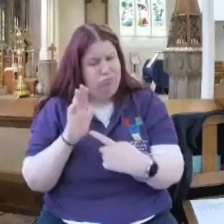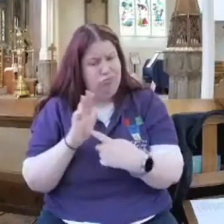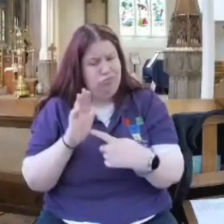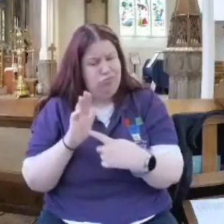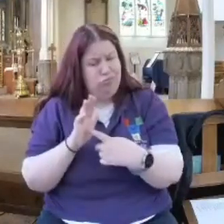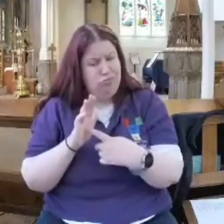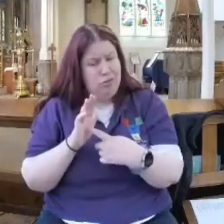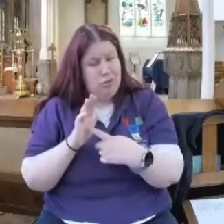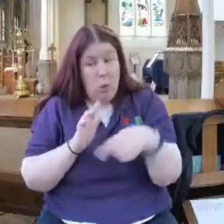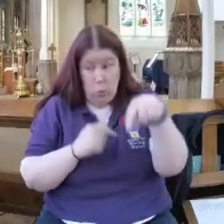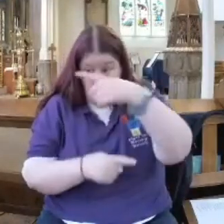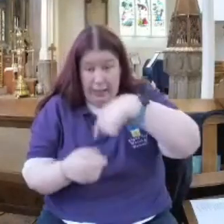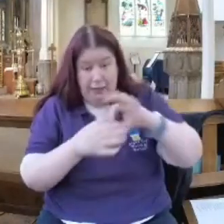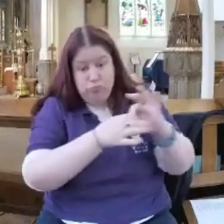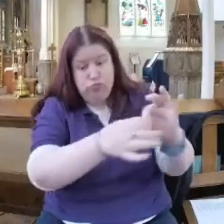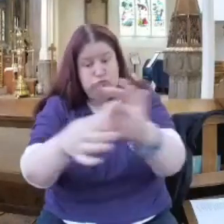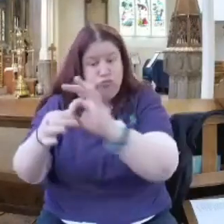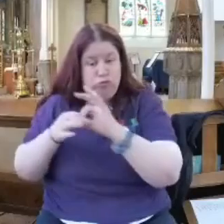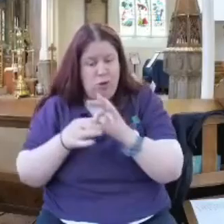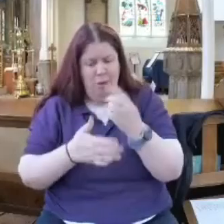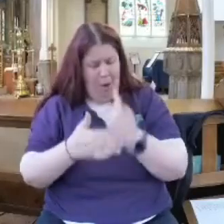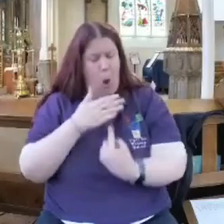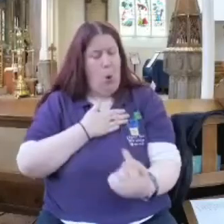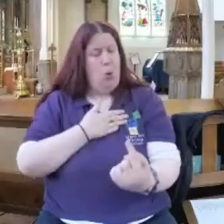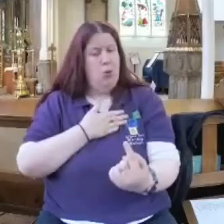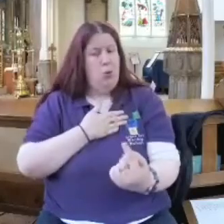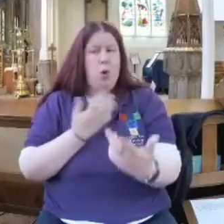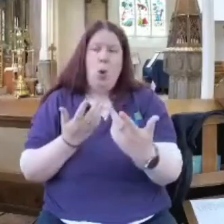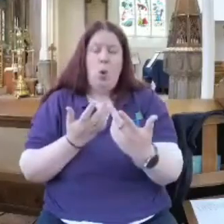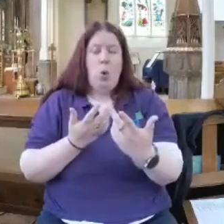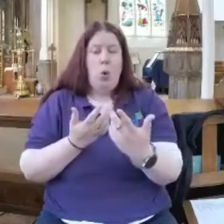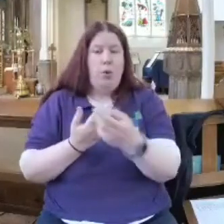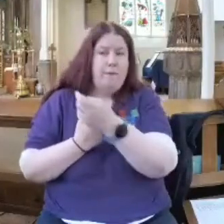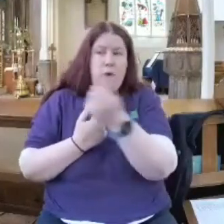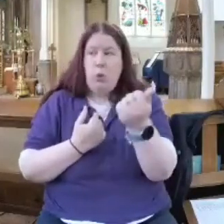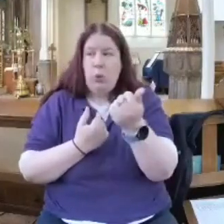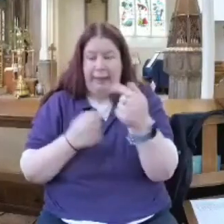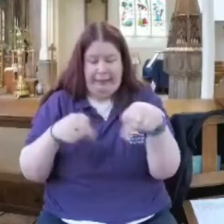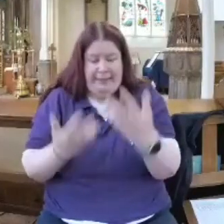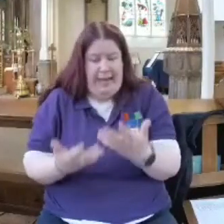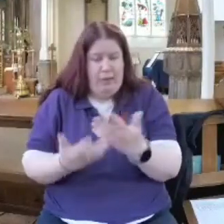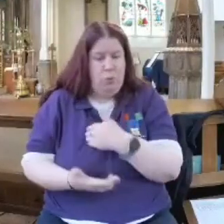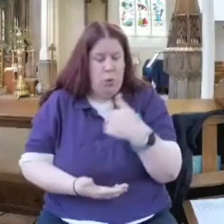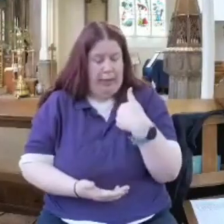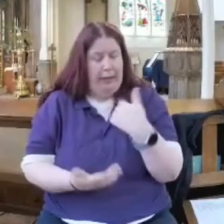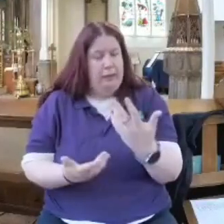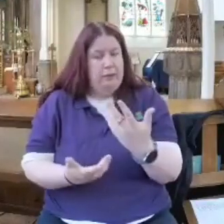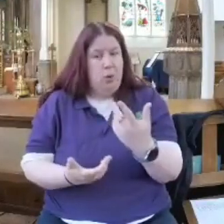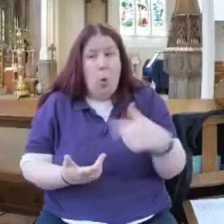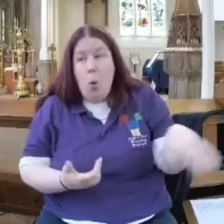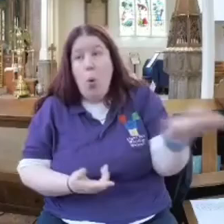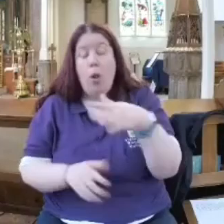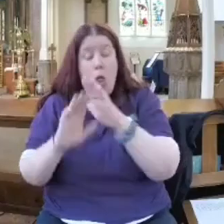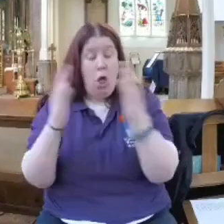important. We together, not just me or the relatively few that are here in church, we all